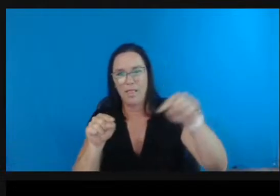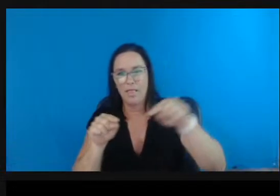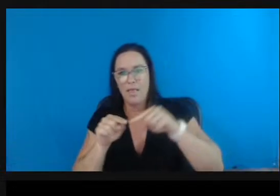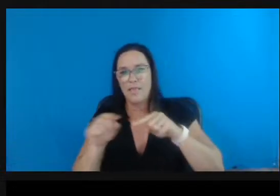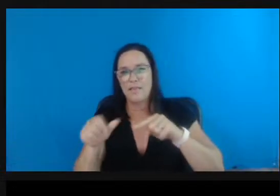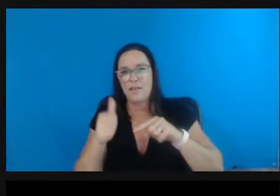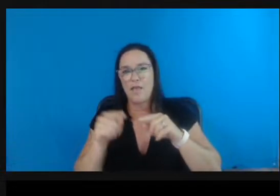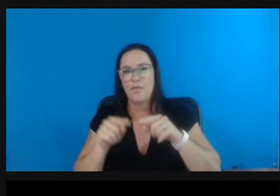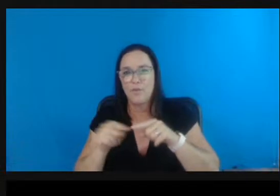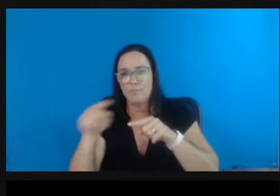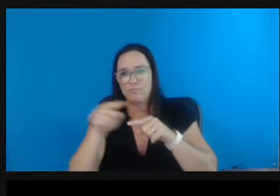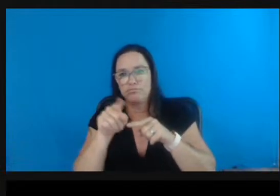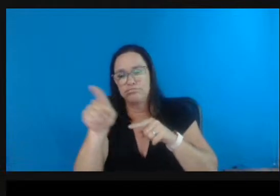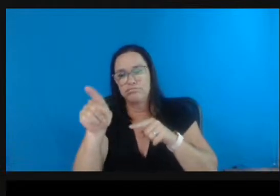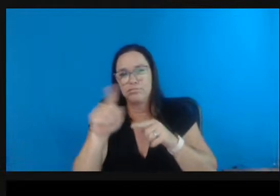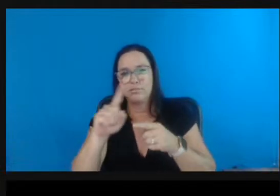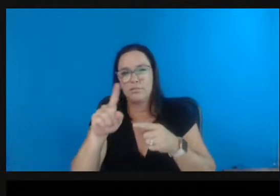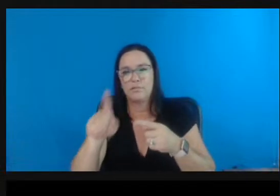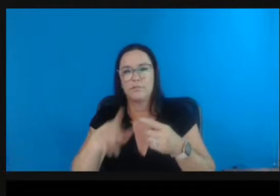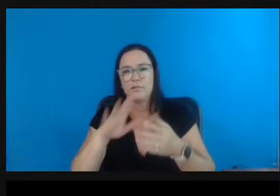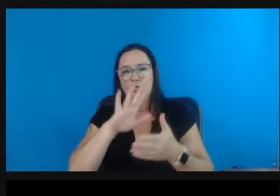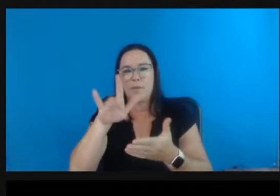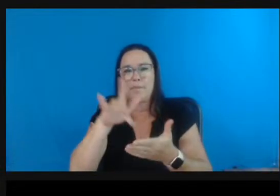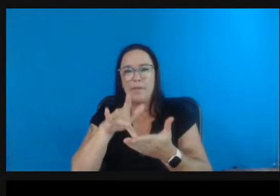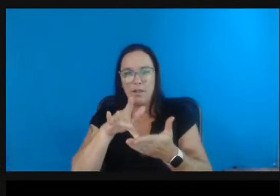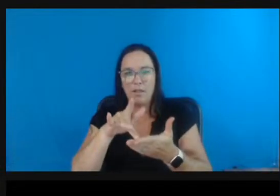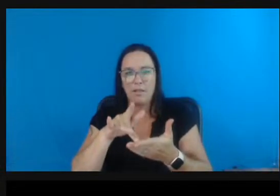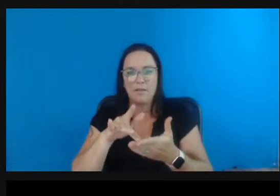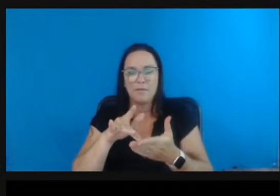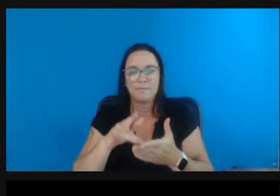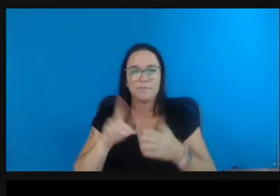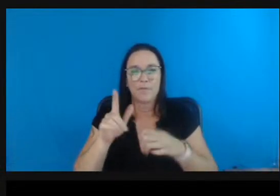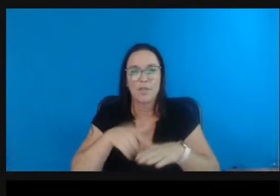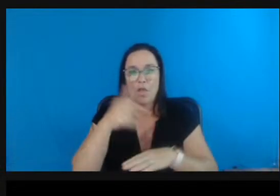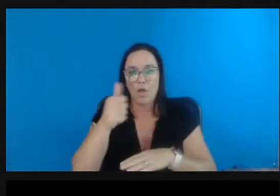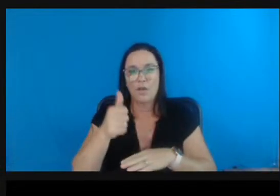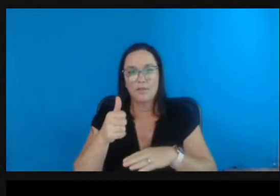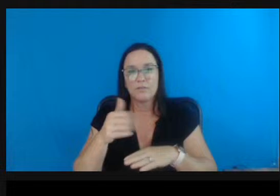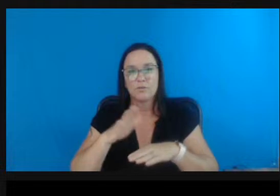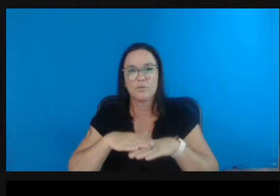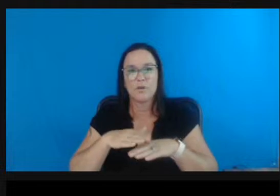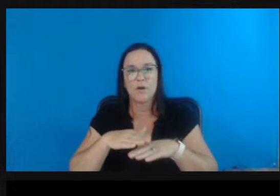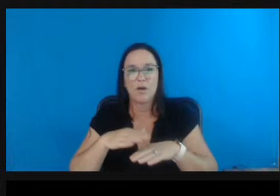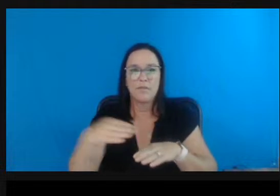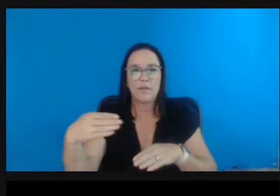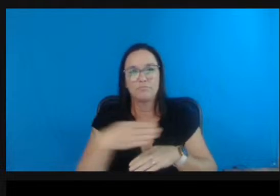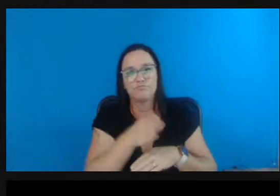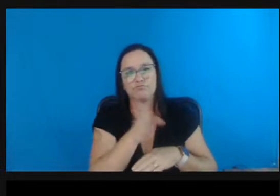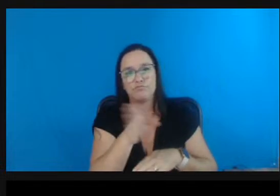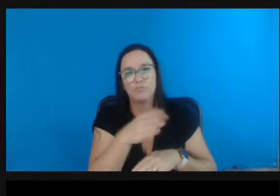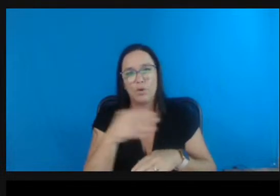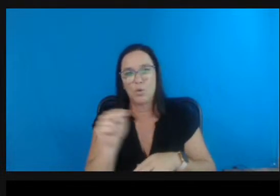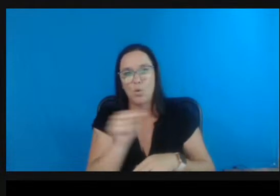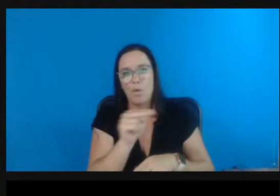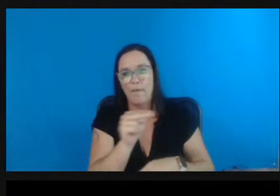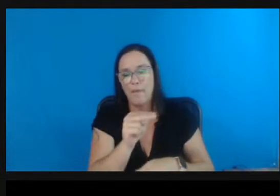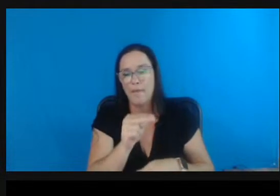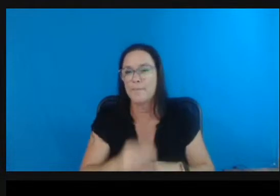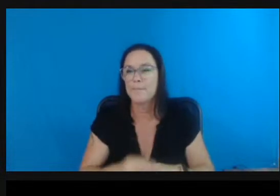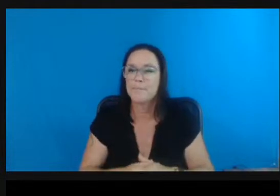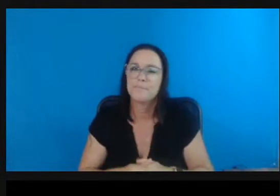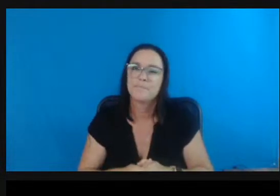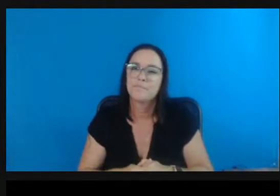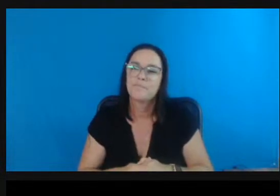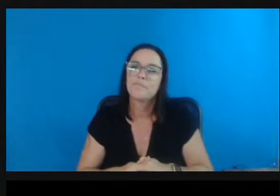flow that came off towards the center of the crater, more towards the south, but the longest one was along the northern edge here. So this looks like it was in the